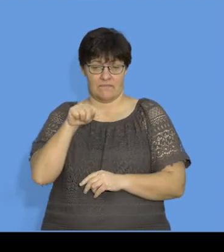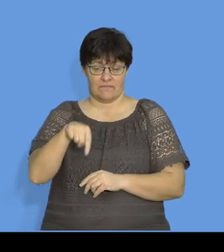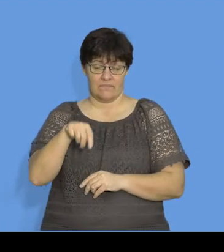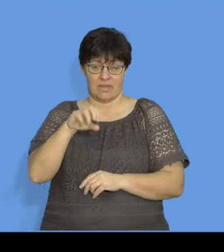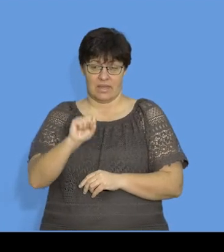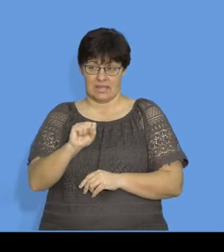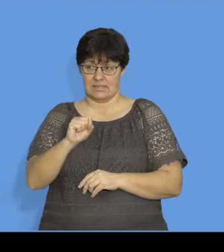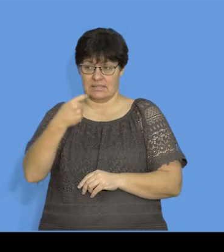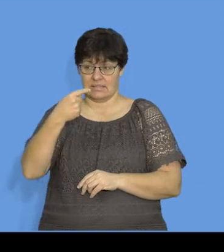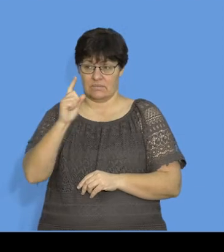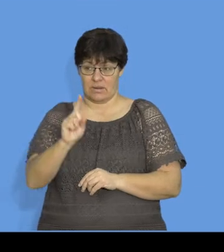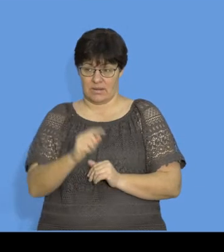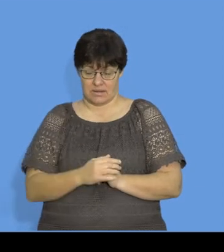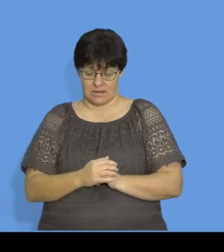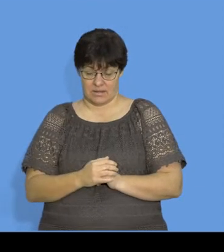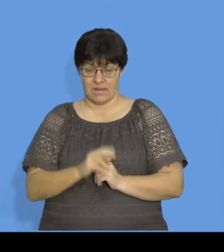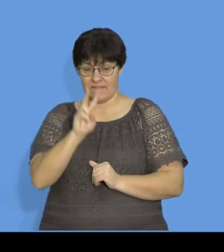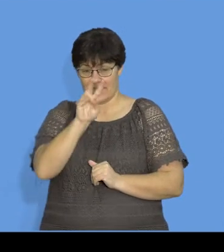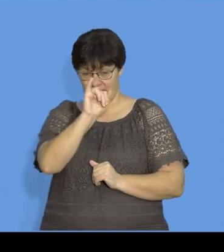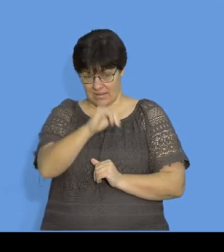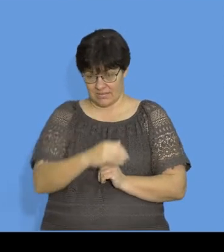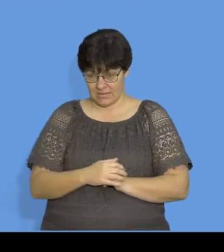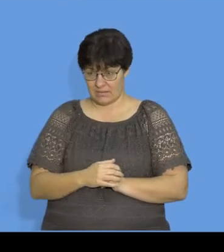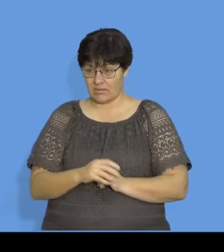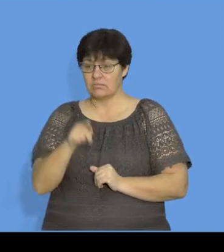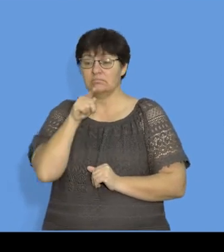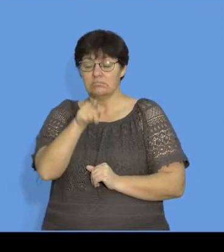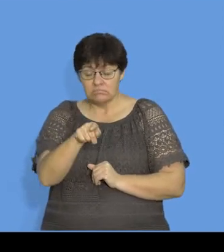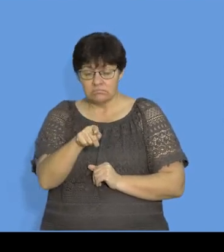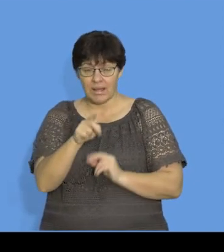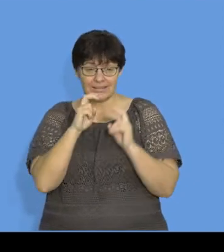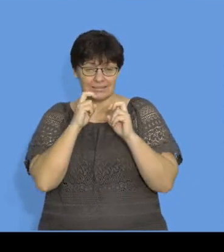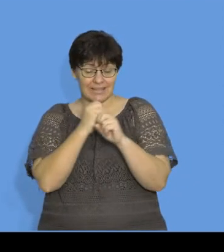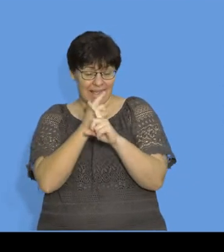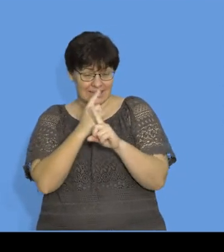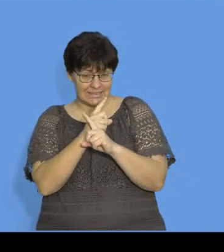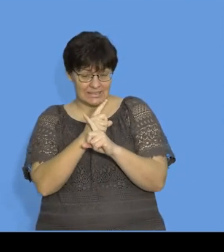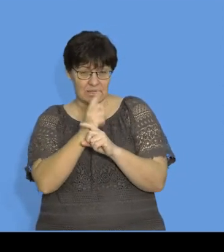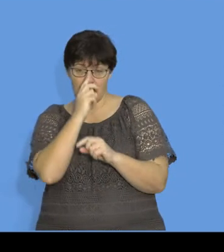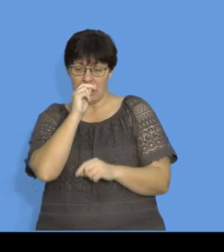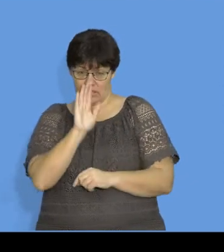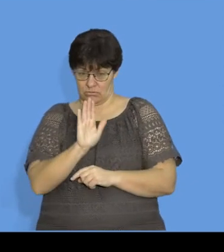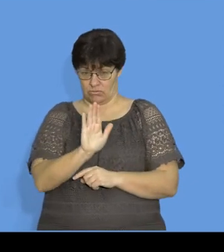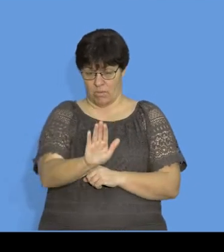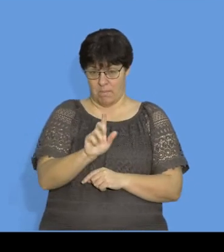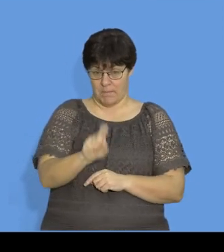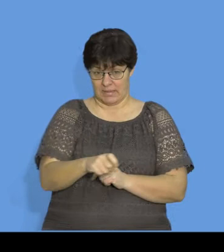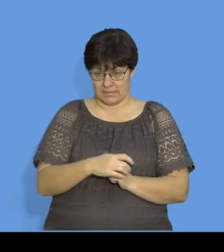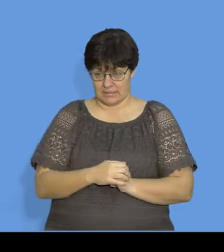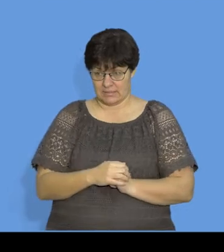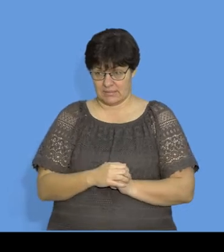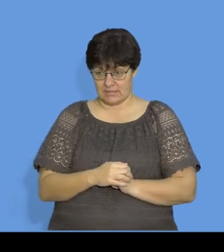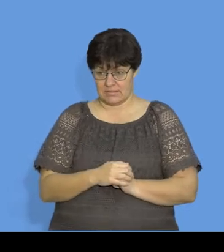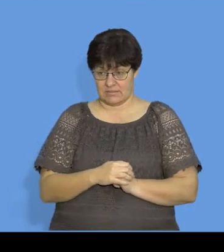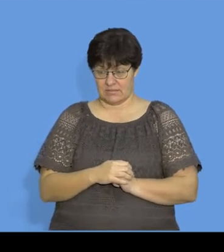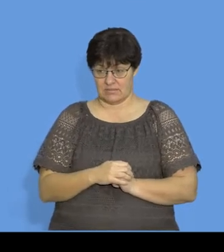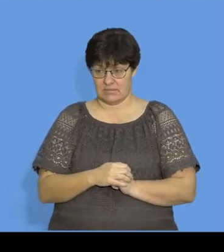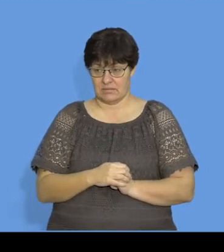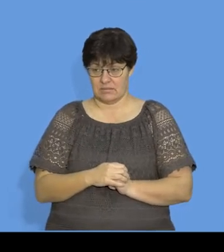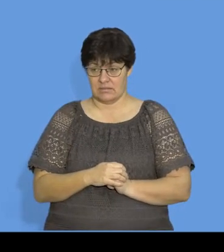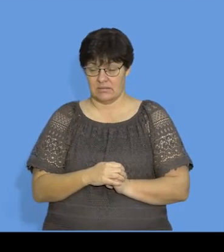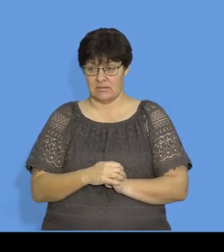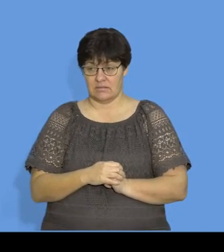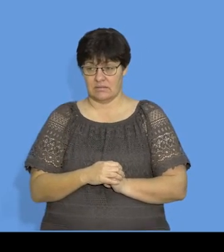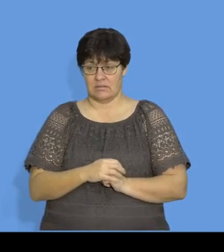Initial velocity. The minibus needs to stop